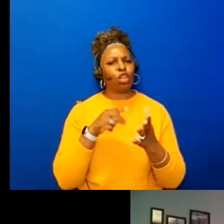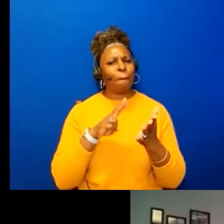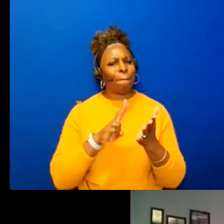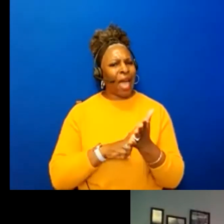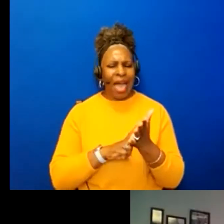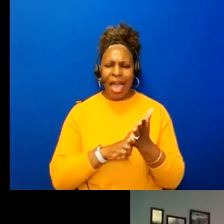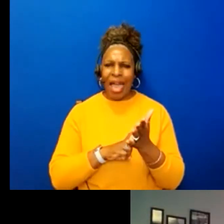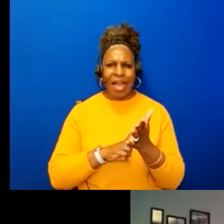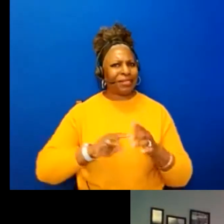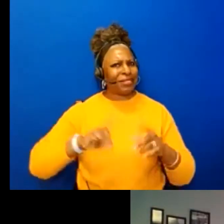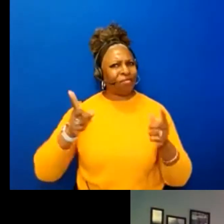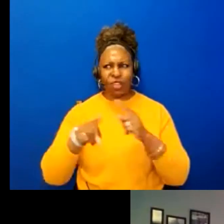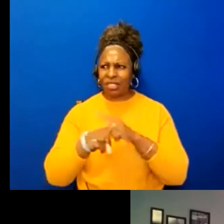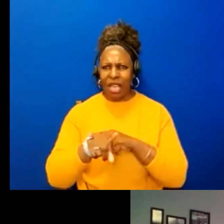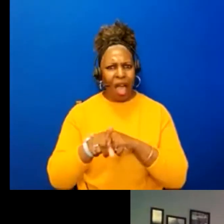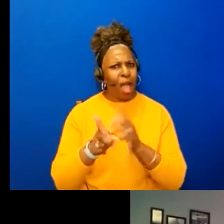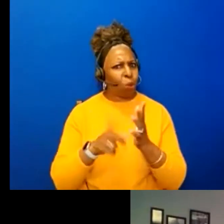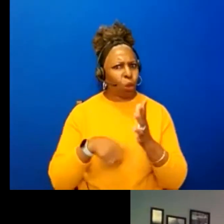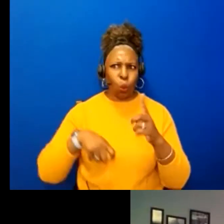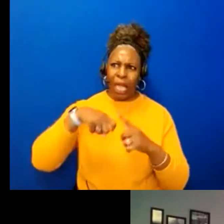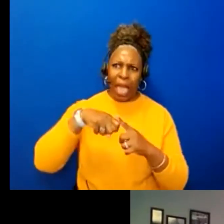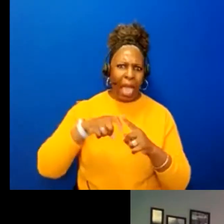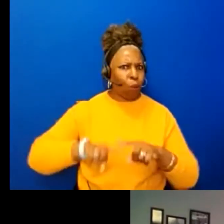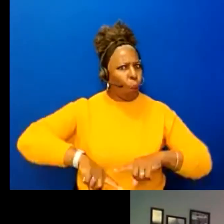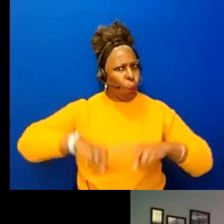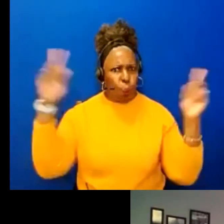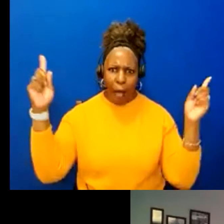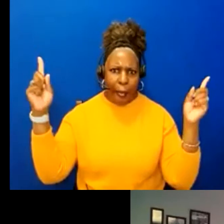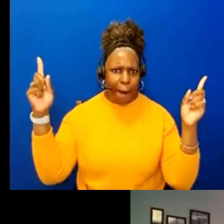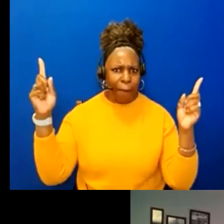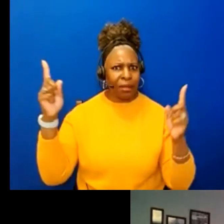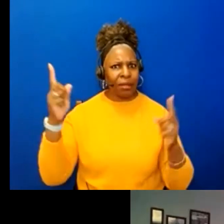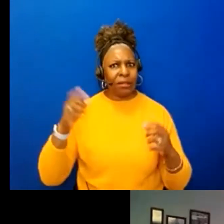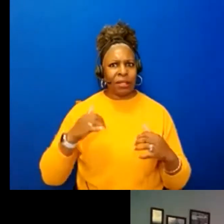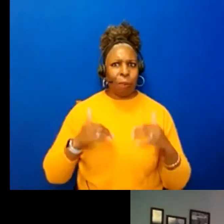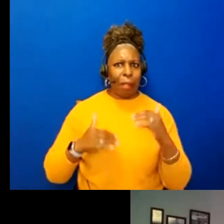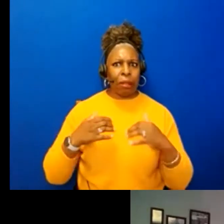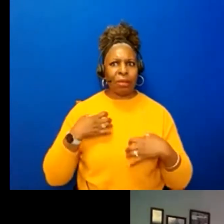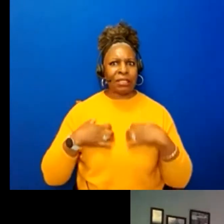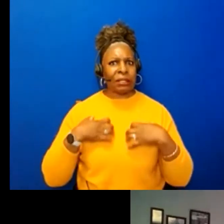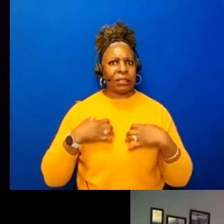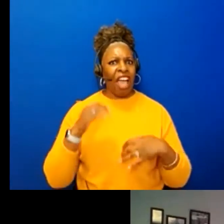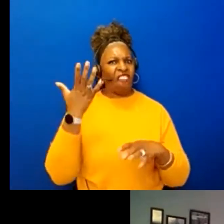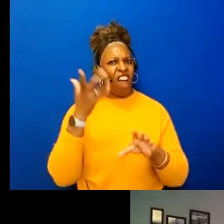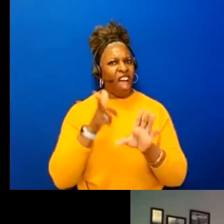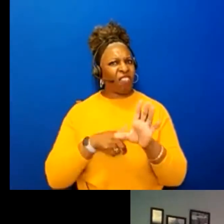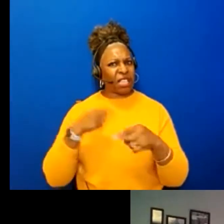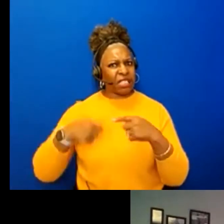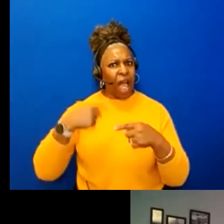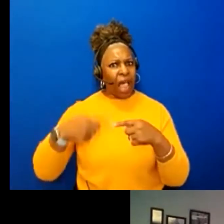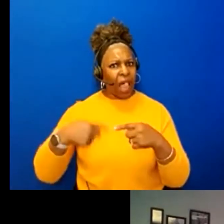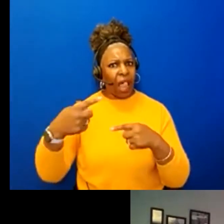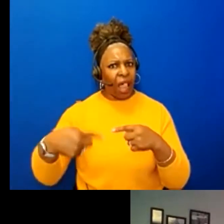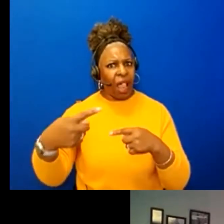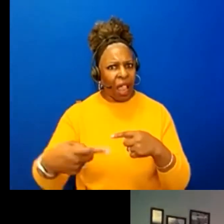time zone and a mile away. So I think the build up, the fact that it was a 5-year cycle, not a 4-year cycle, I